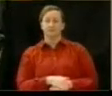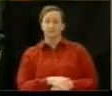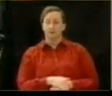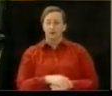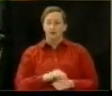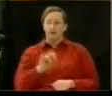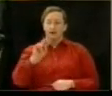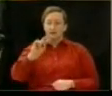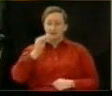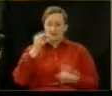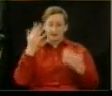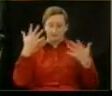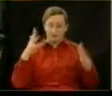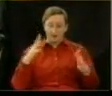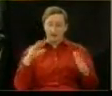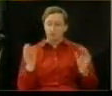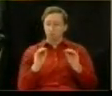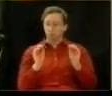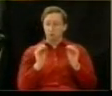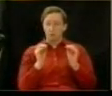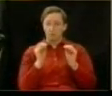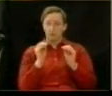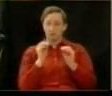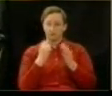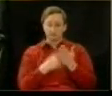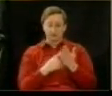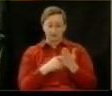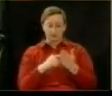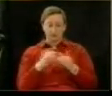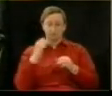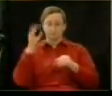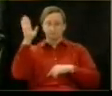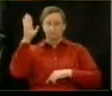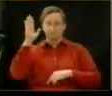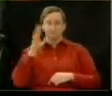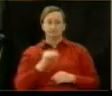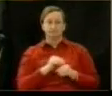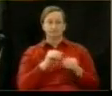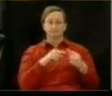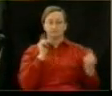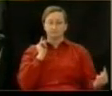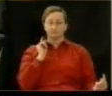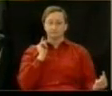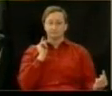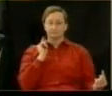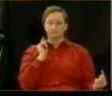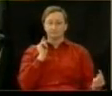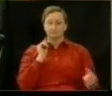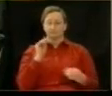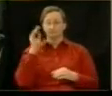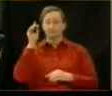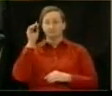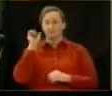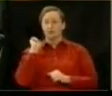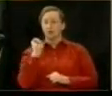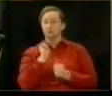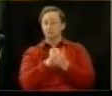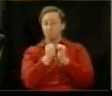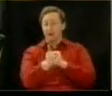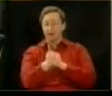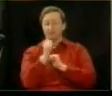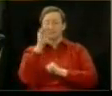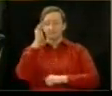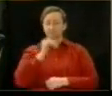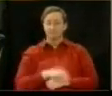Properly seconded. No more discussion. All in favor say aye. Aye. Aye. Opposed, no. And it's unanimous. Thank you.